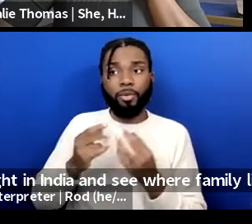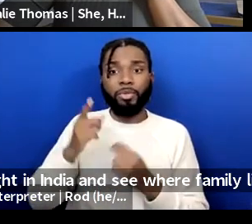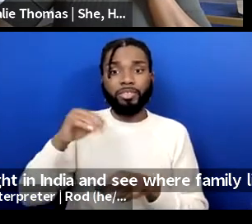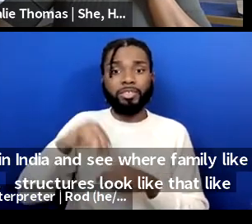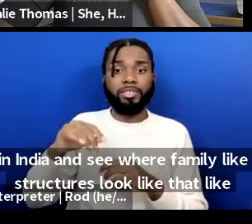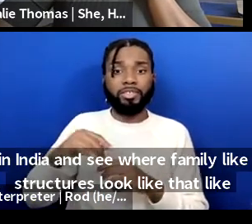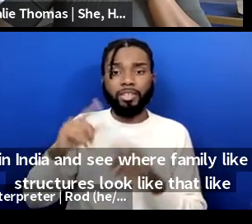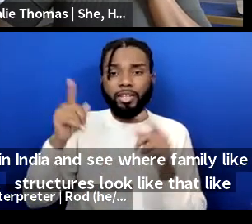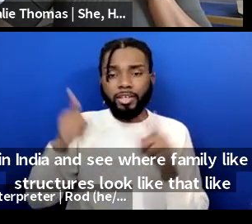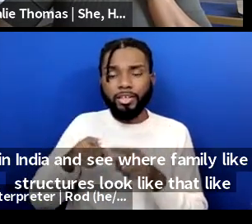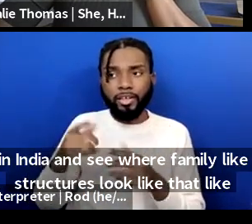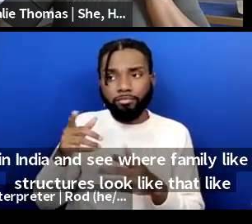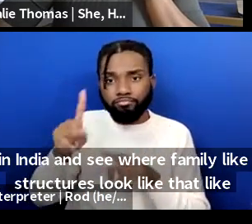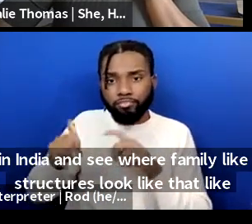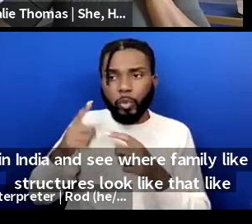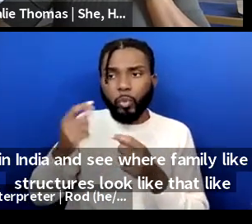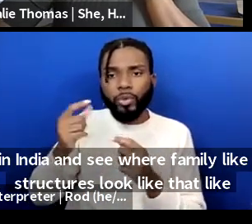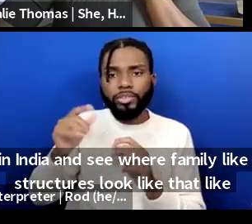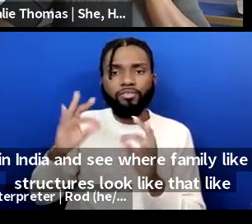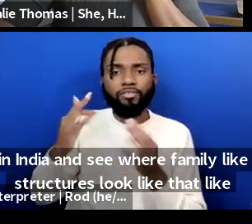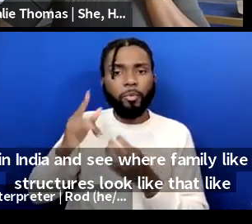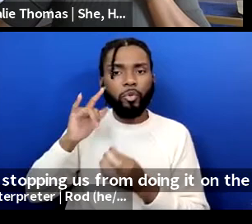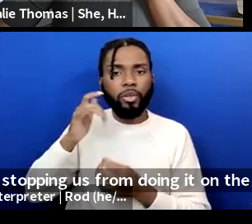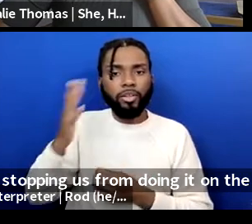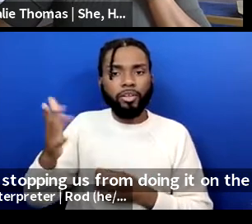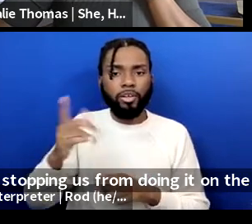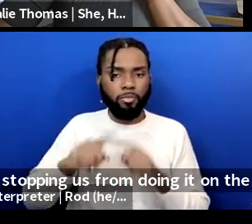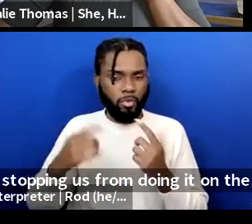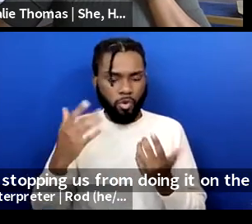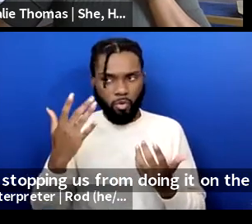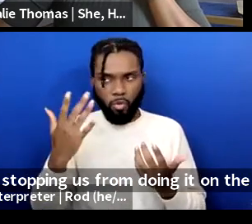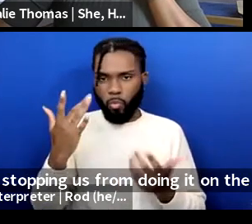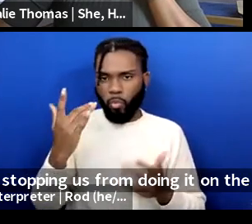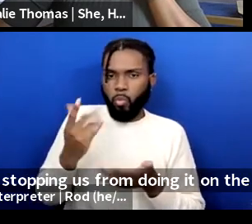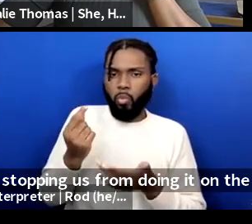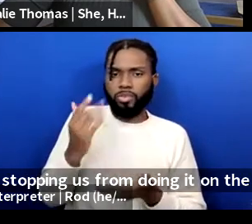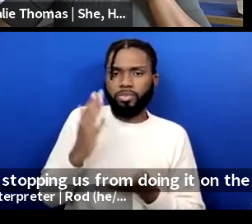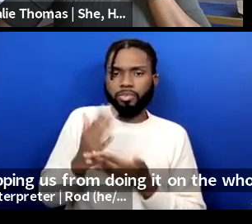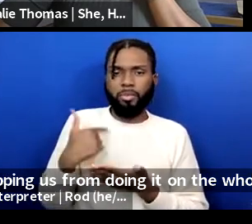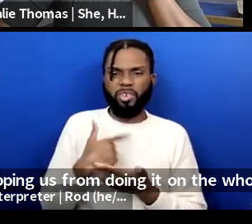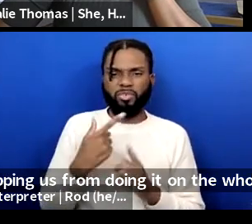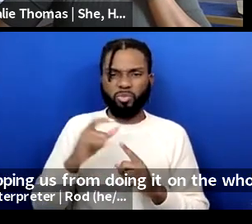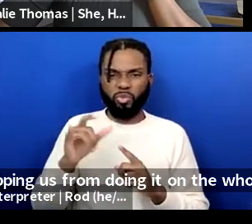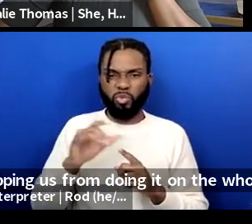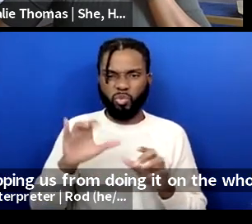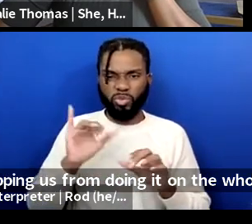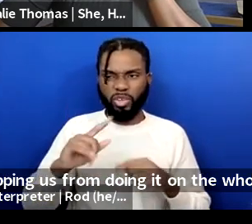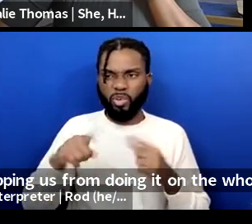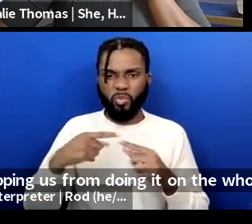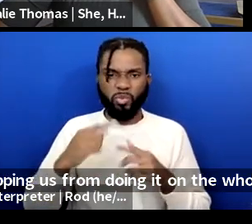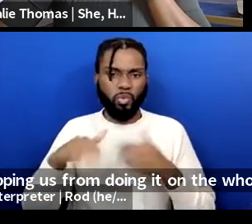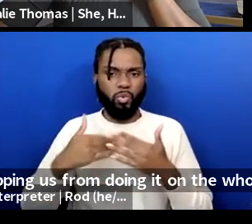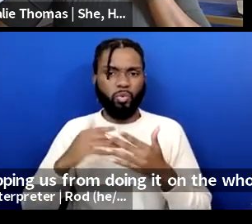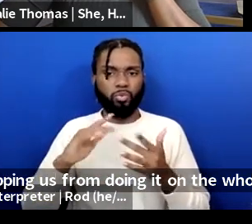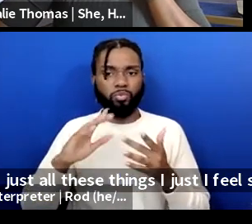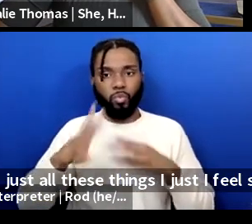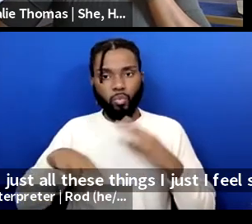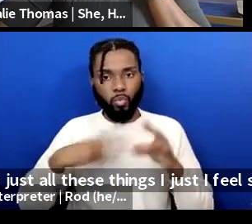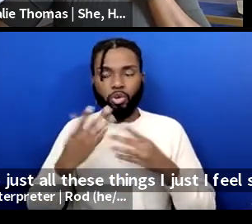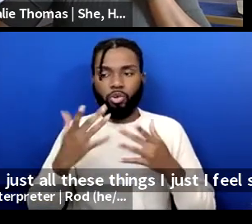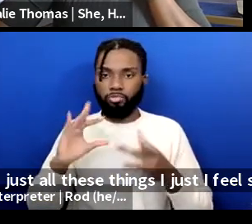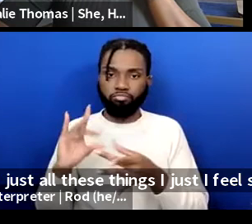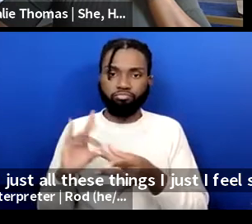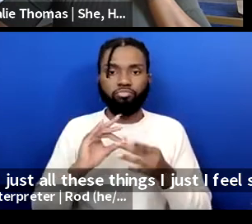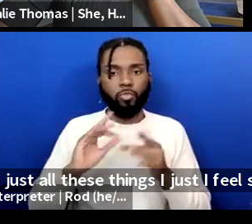what is stopping us from doing it? When the whole world is online. So just all these things, I feel some of the foundational ingredients